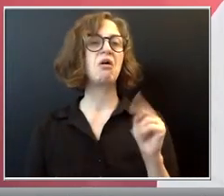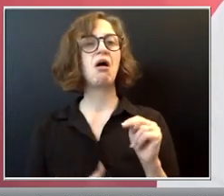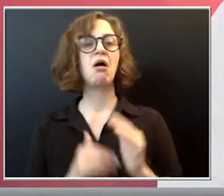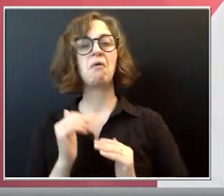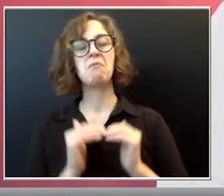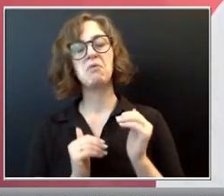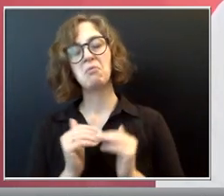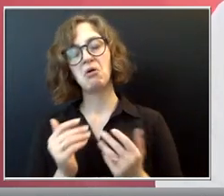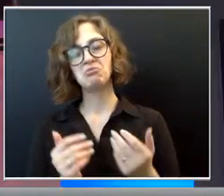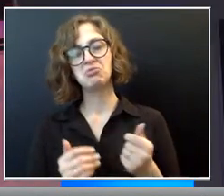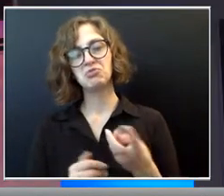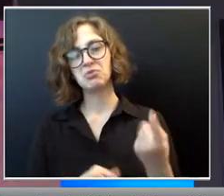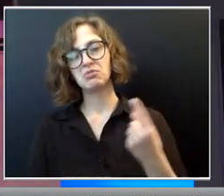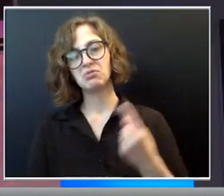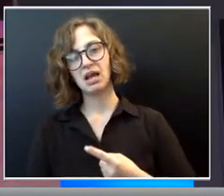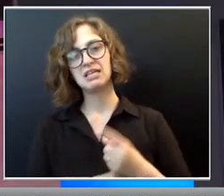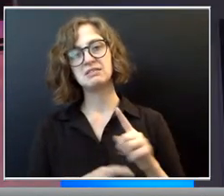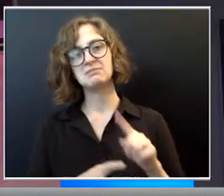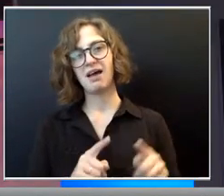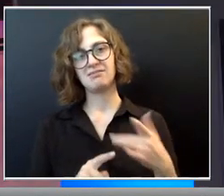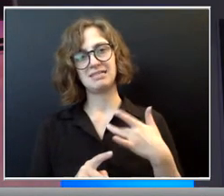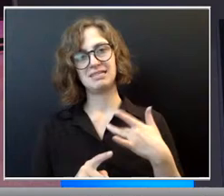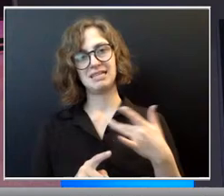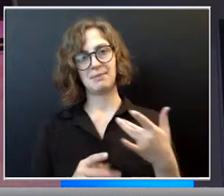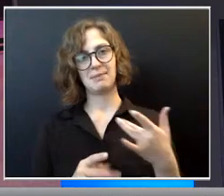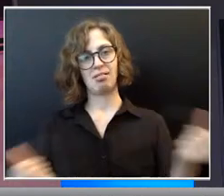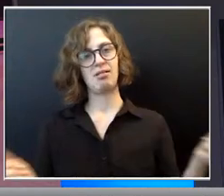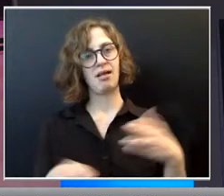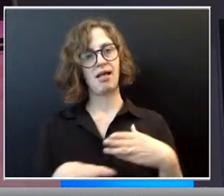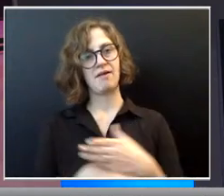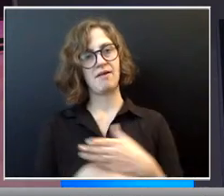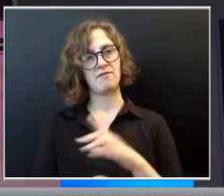subsides by the end of the first week. Jan, is that how it was for you?